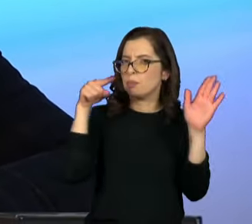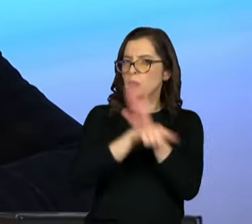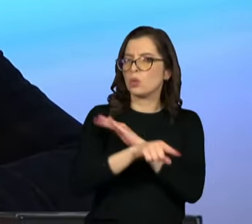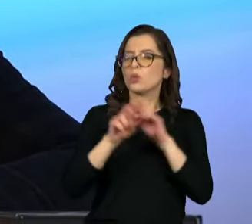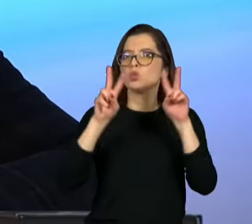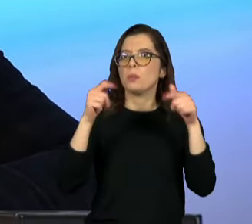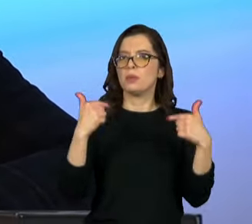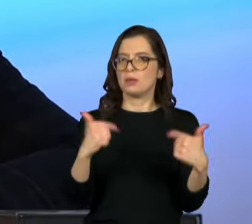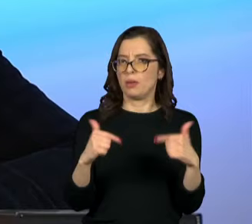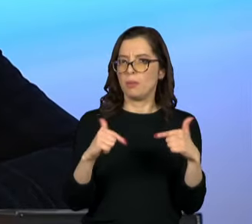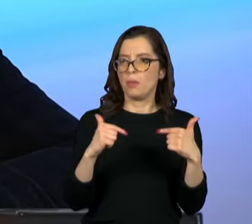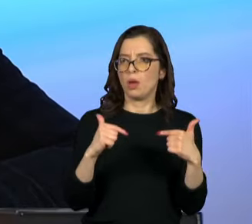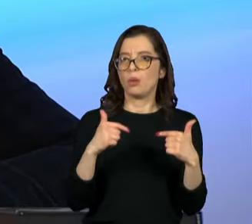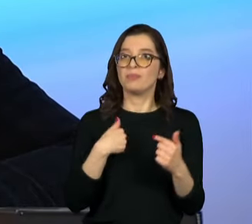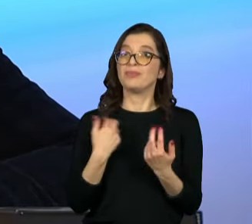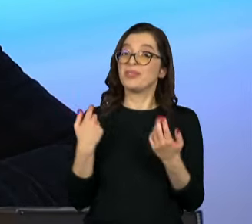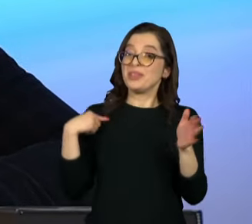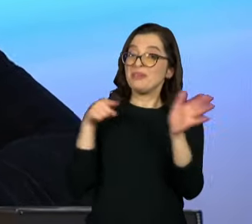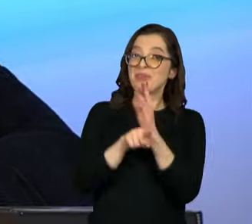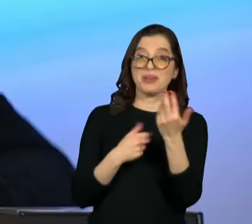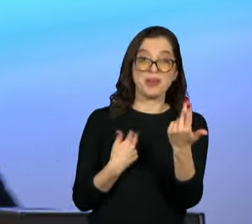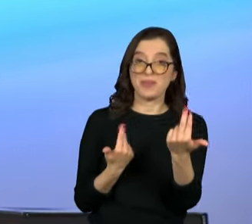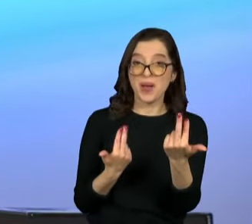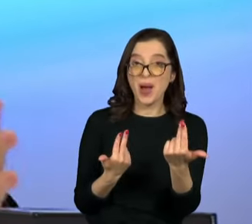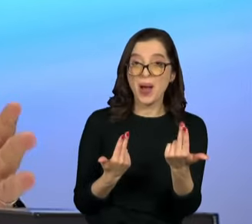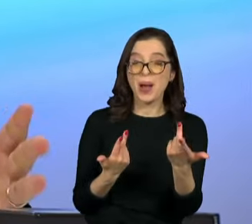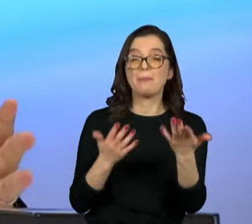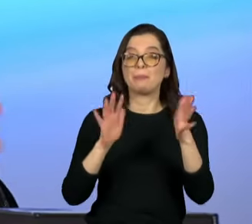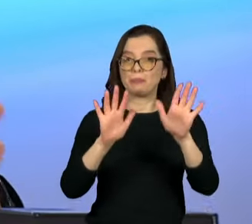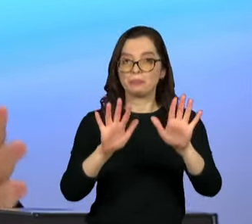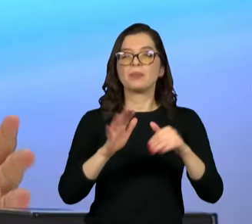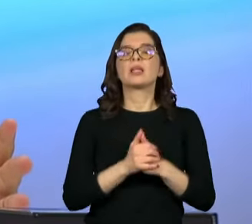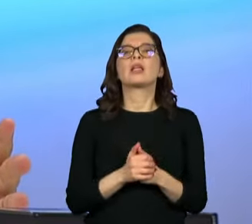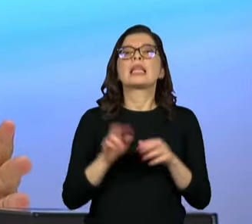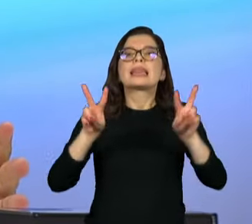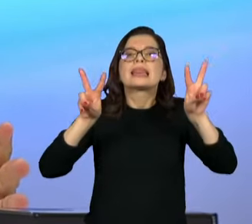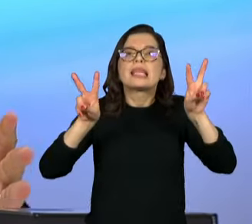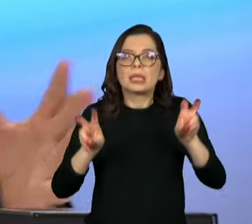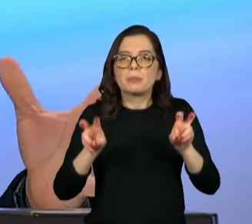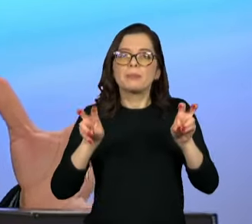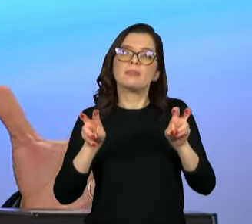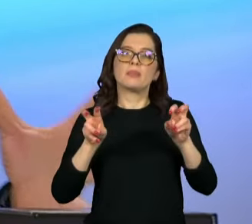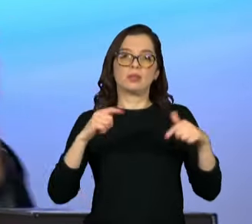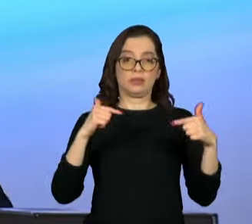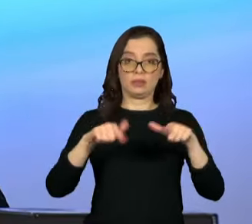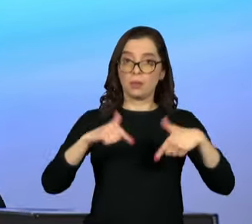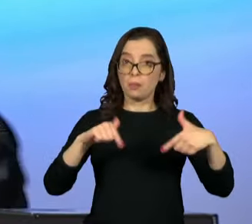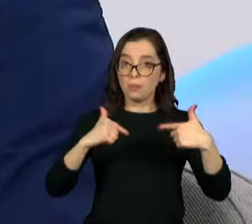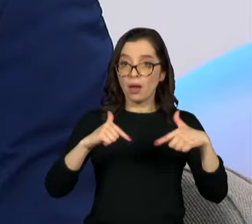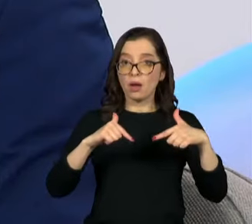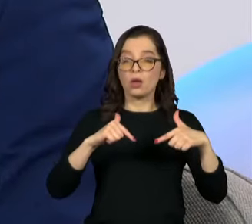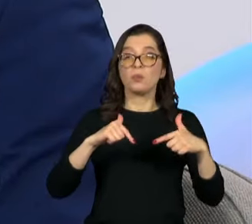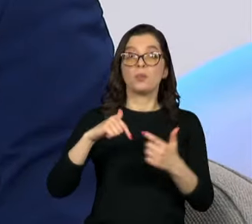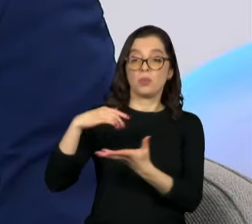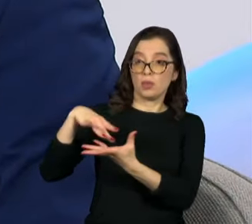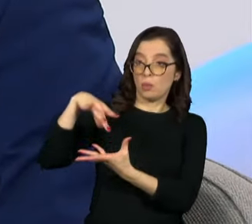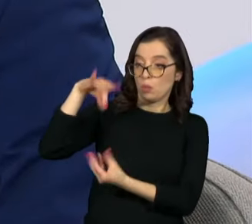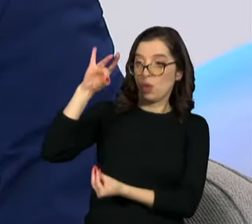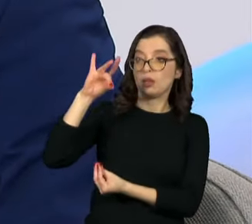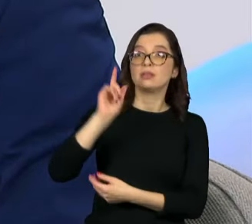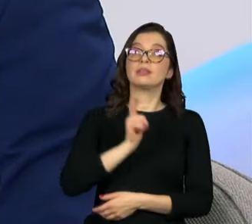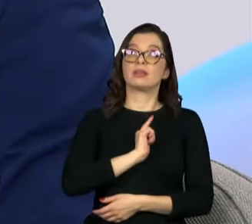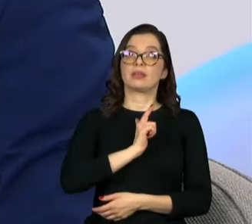Mas a pergunta vai continuar no lado, na questão do trabalho, que no livro Descontentamento da Democracia, yes, o senhor diferencia trabalho,